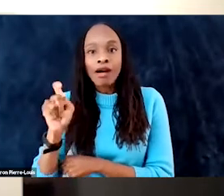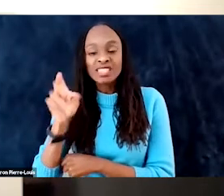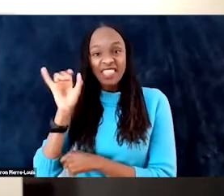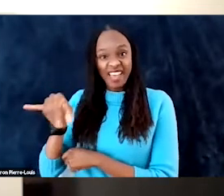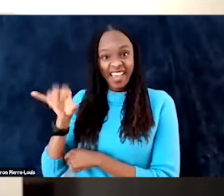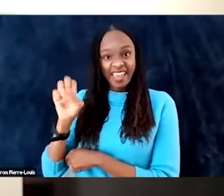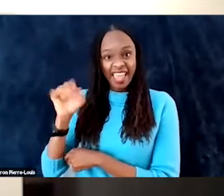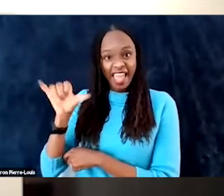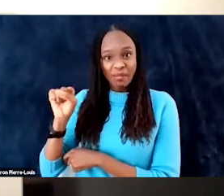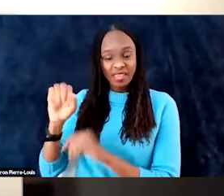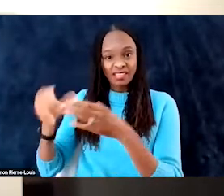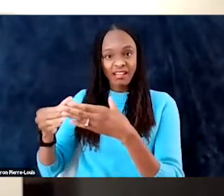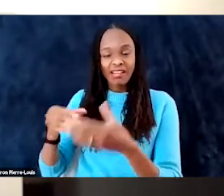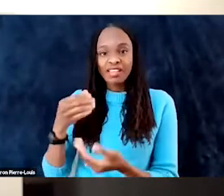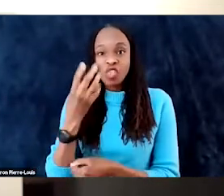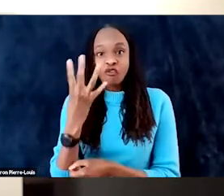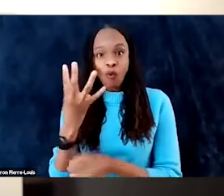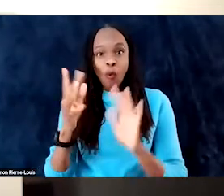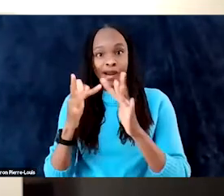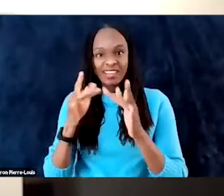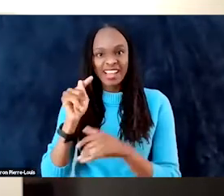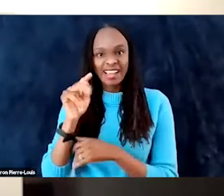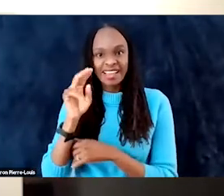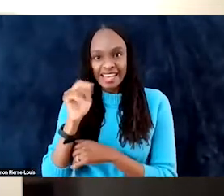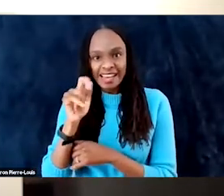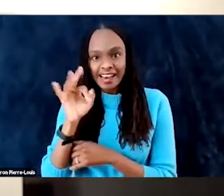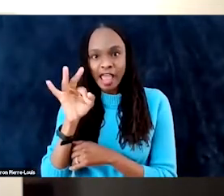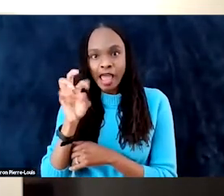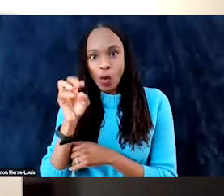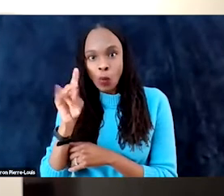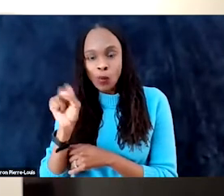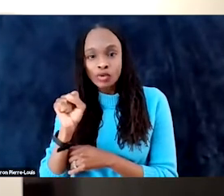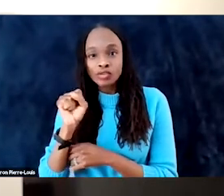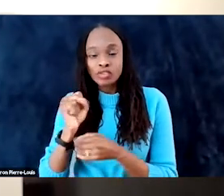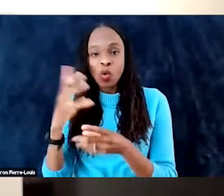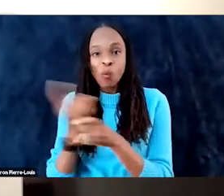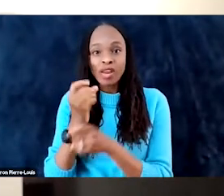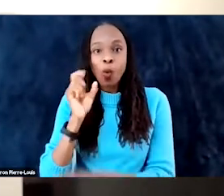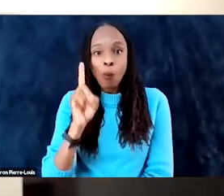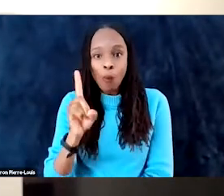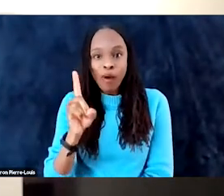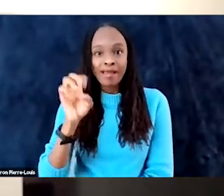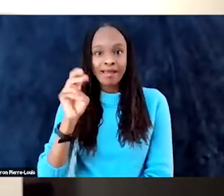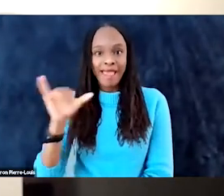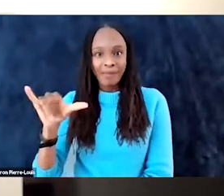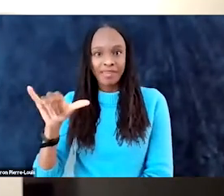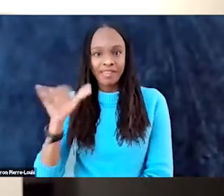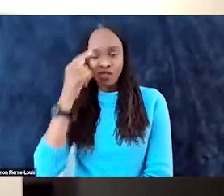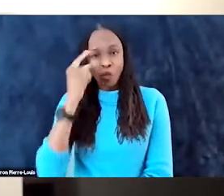the 4 networks collectively won 1 Emmy for programming. So